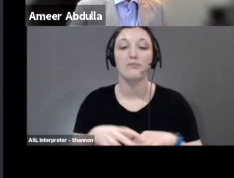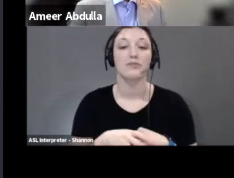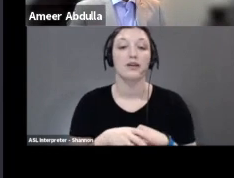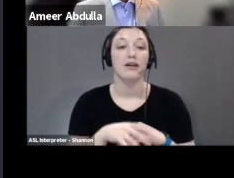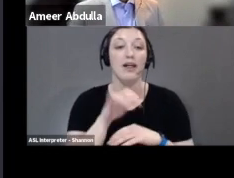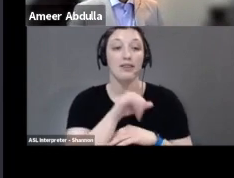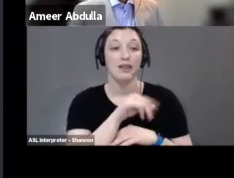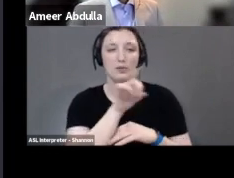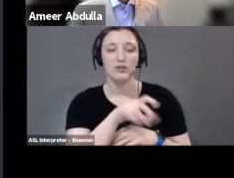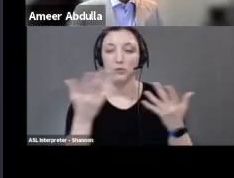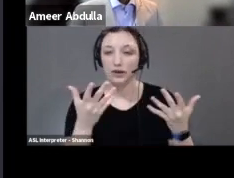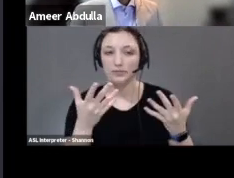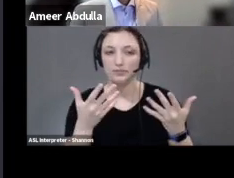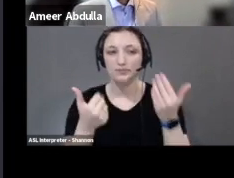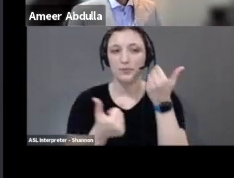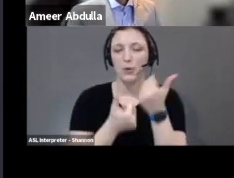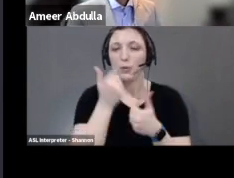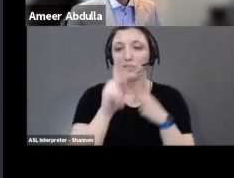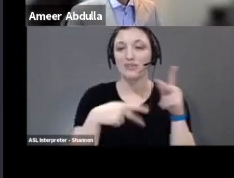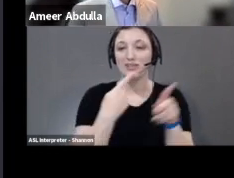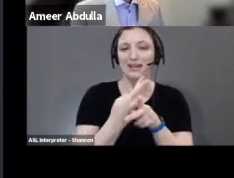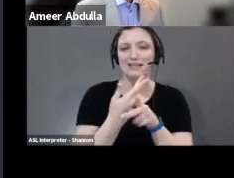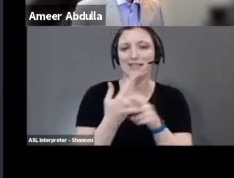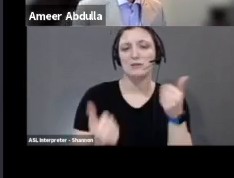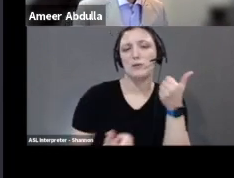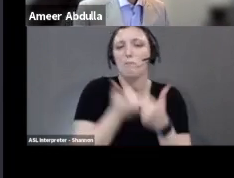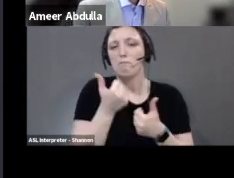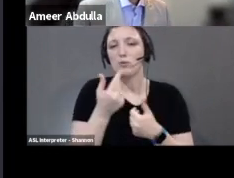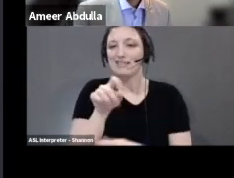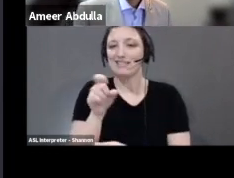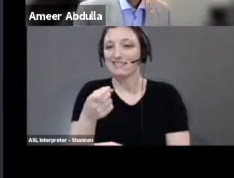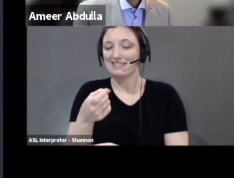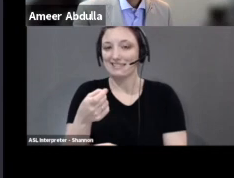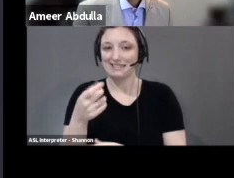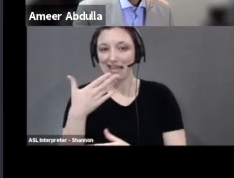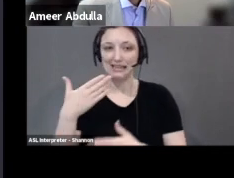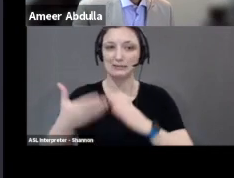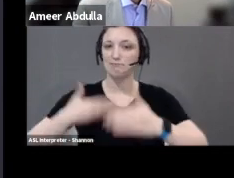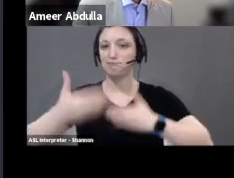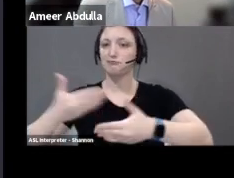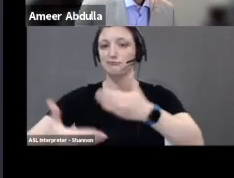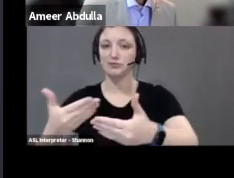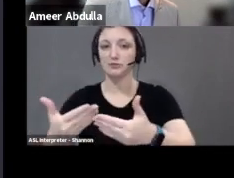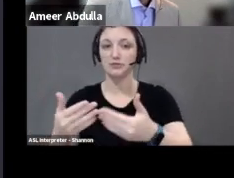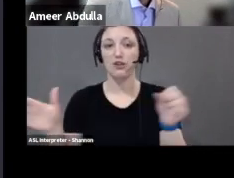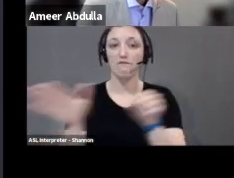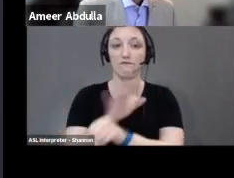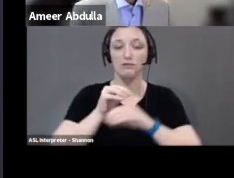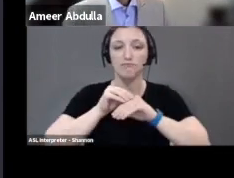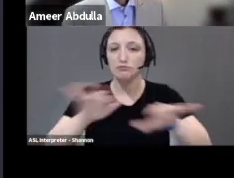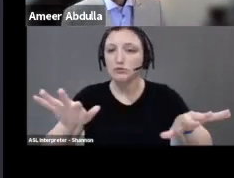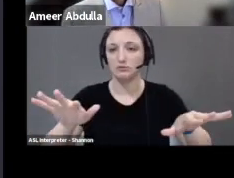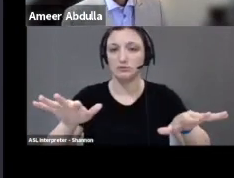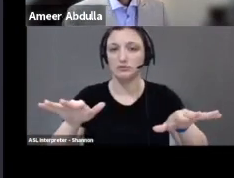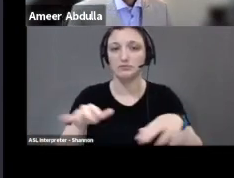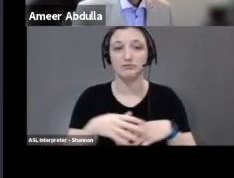is, which type of compensation is the most tax efficient on a fully distributed basis? Salary,